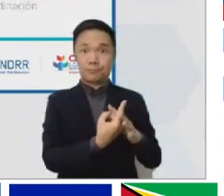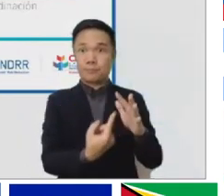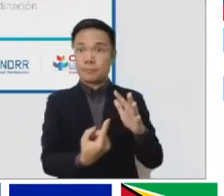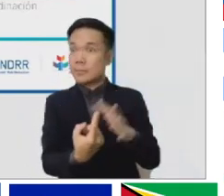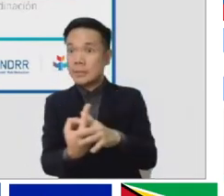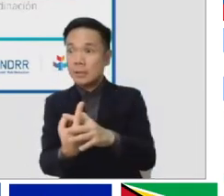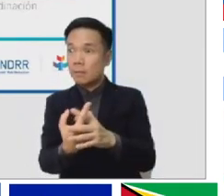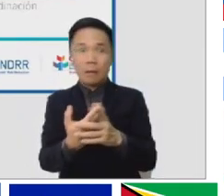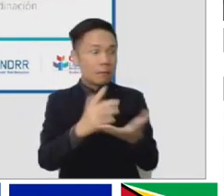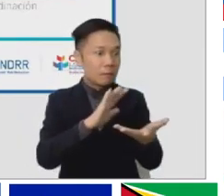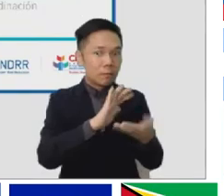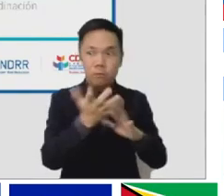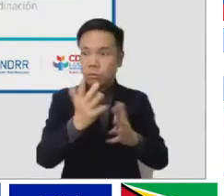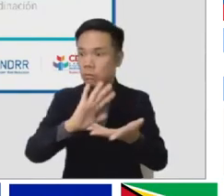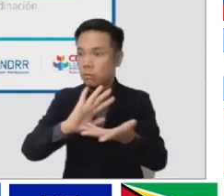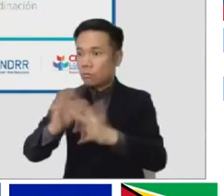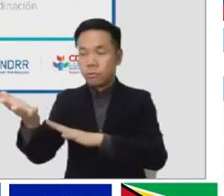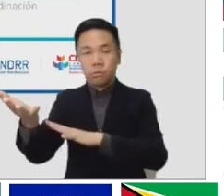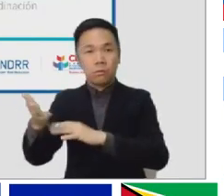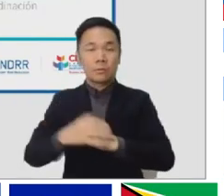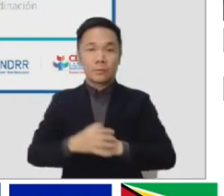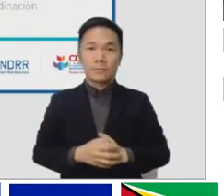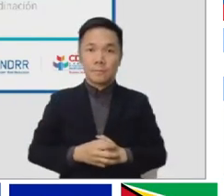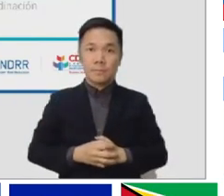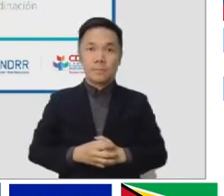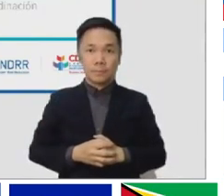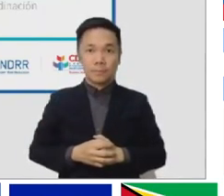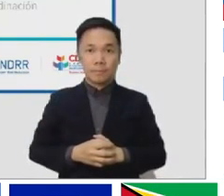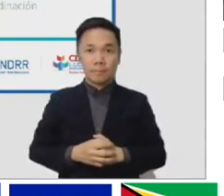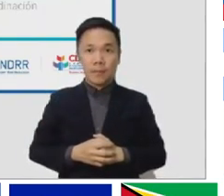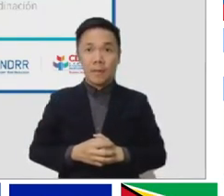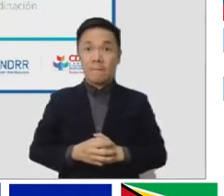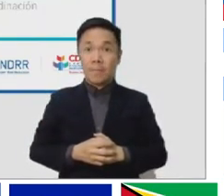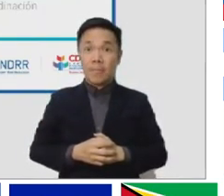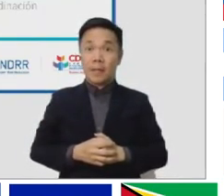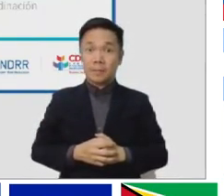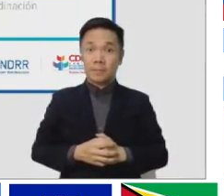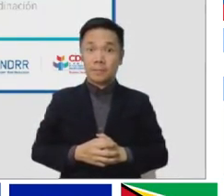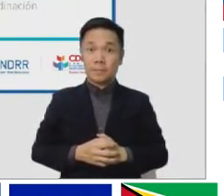this region, specifically in this third wave